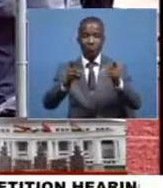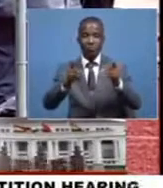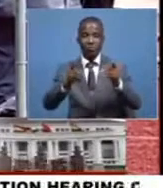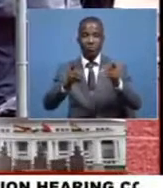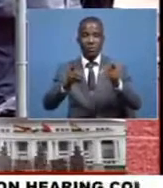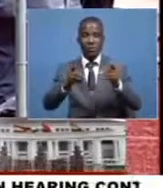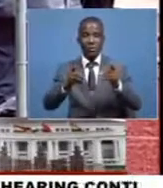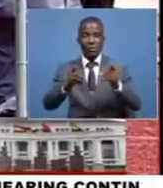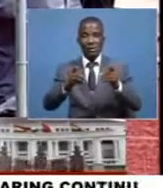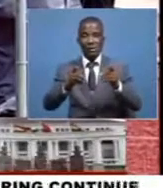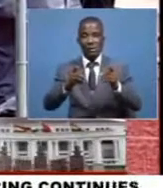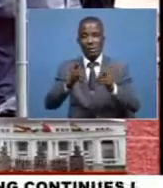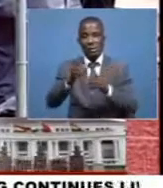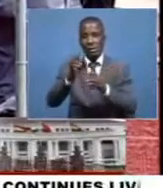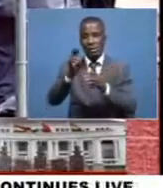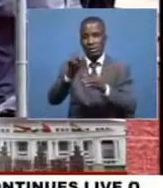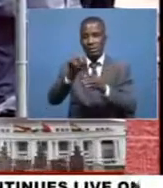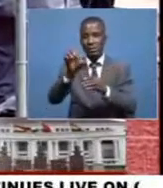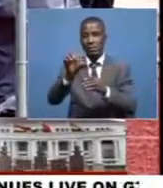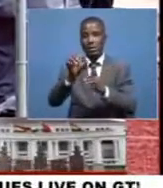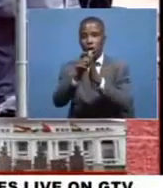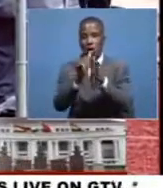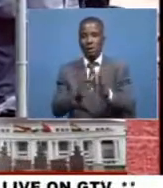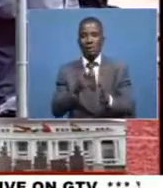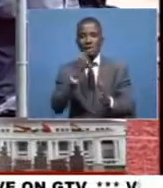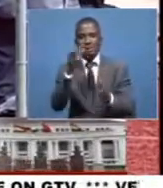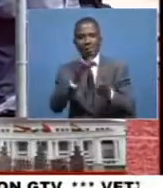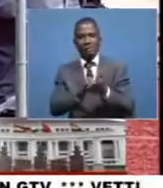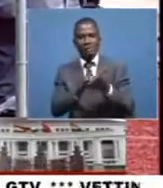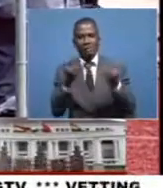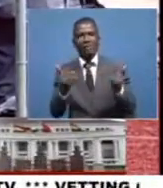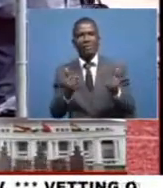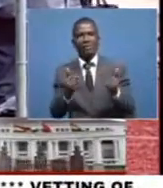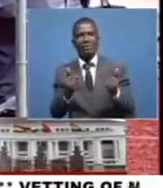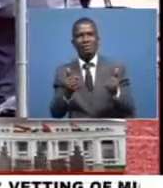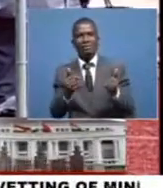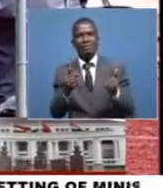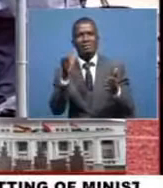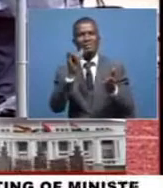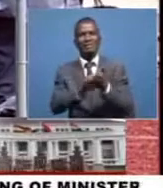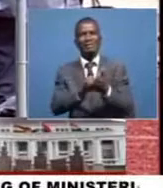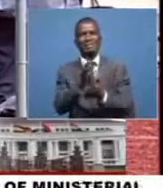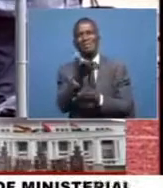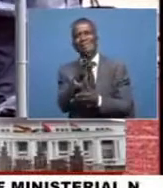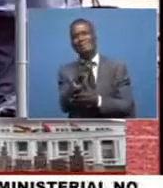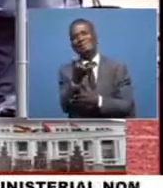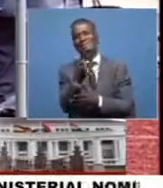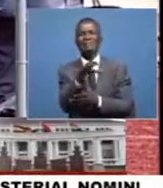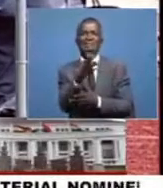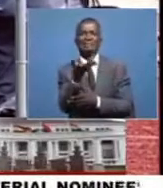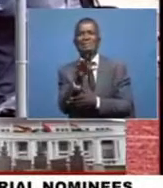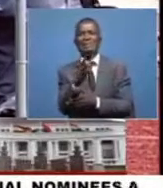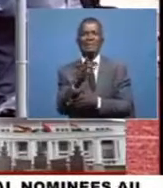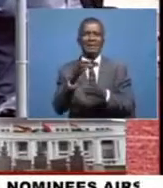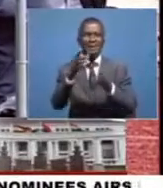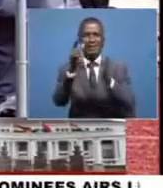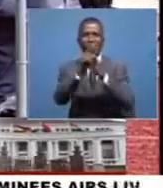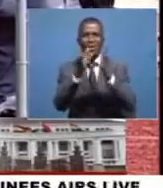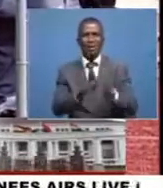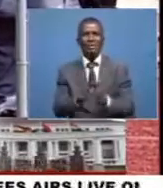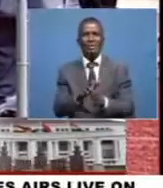Chikata against the application, and as wishy-washy the argument made by lawyers for